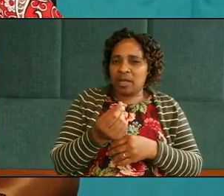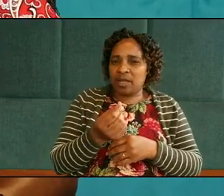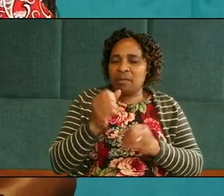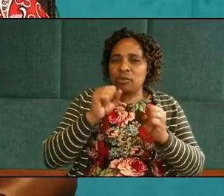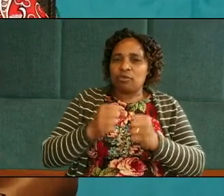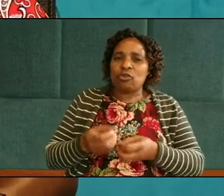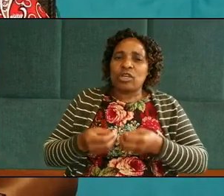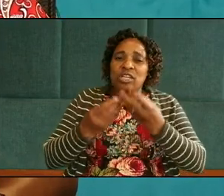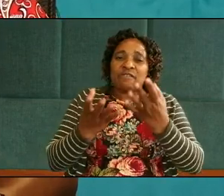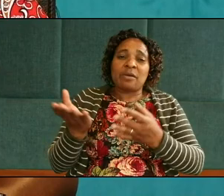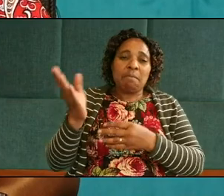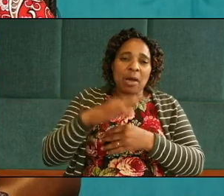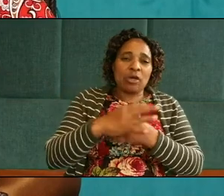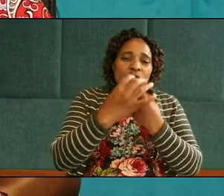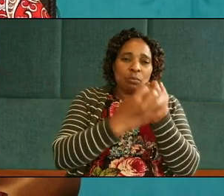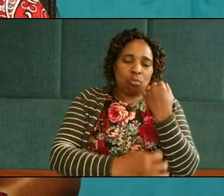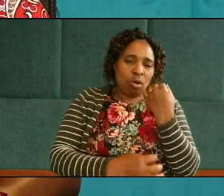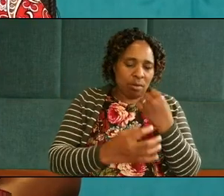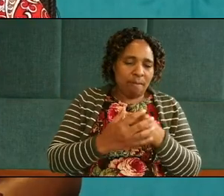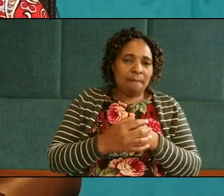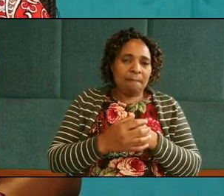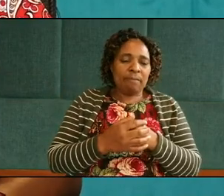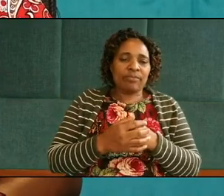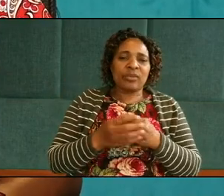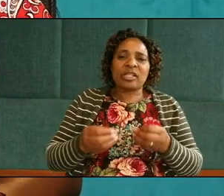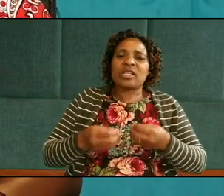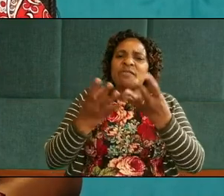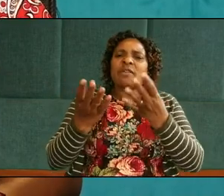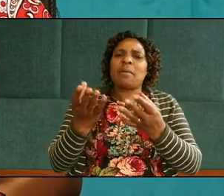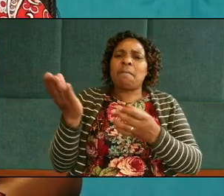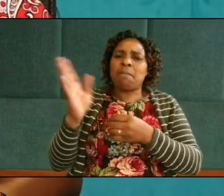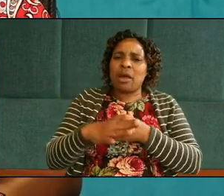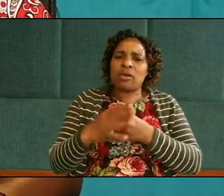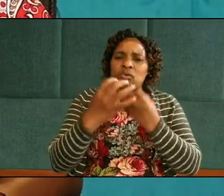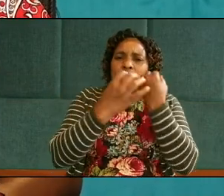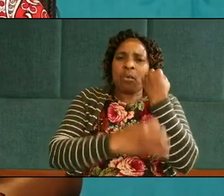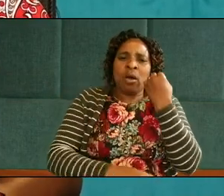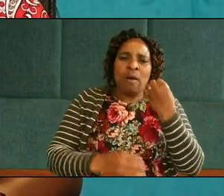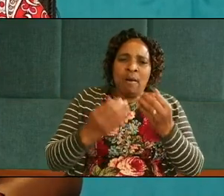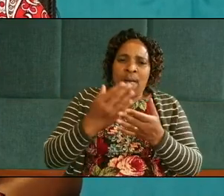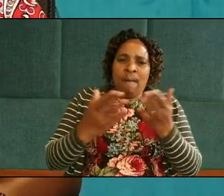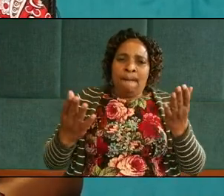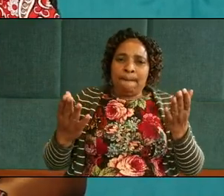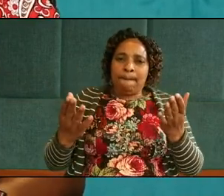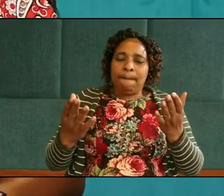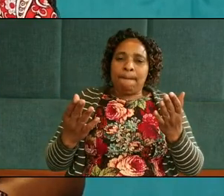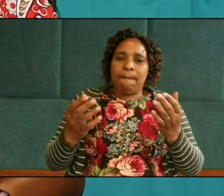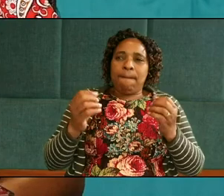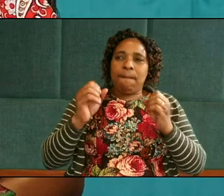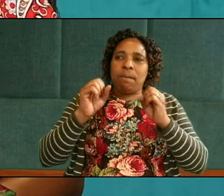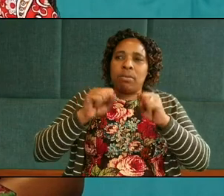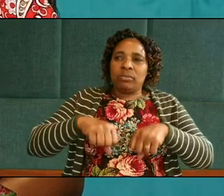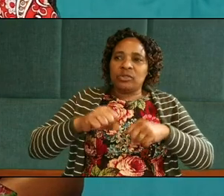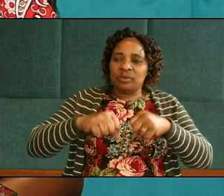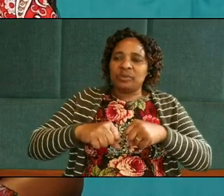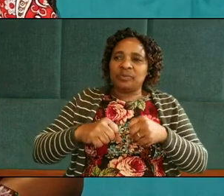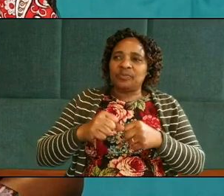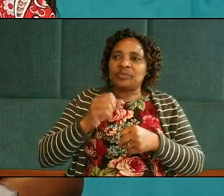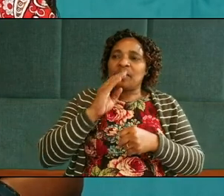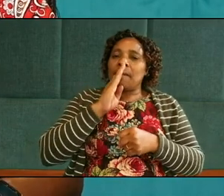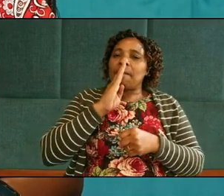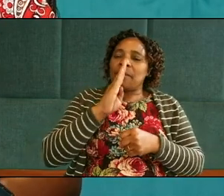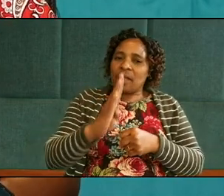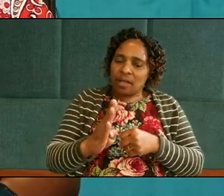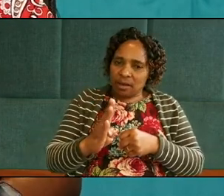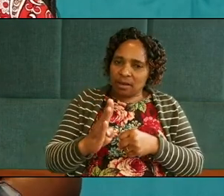be giving back to the poor. Mm-hmm. Right? And giving back to the poor is something that, has been...